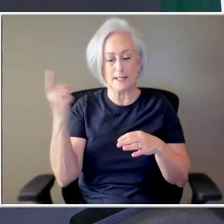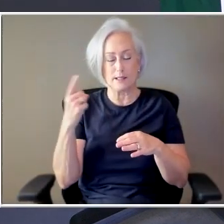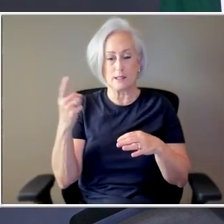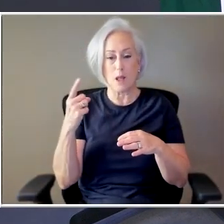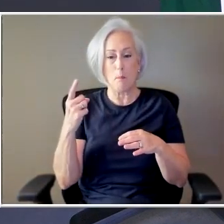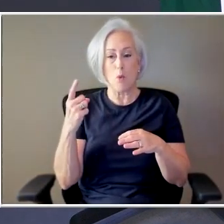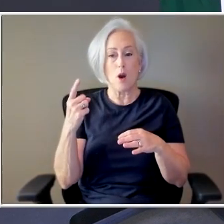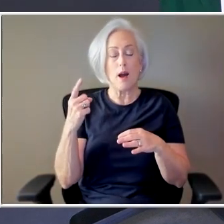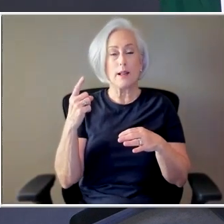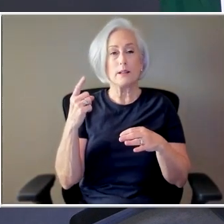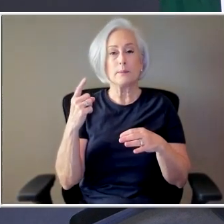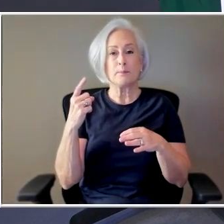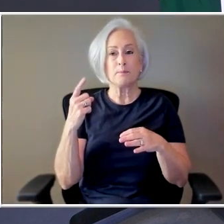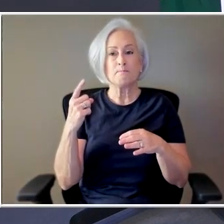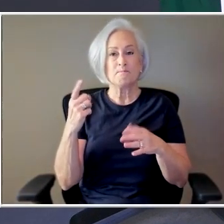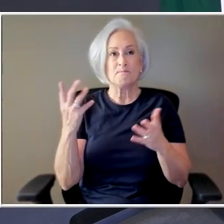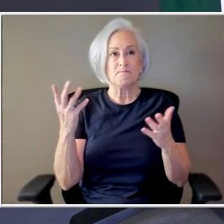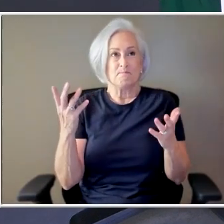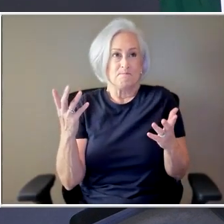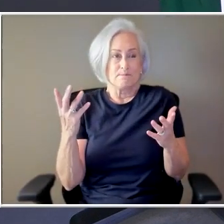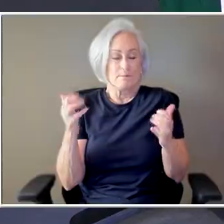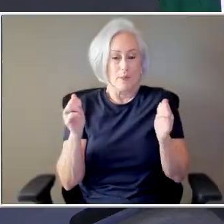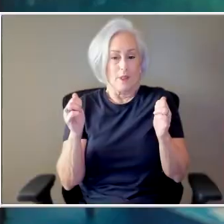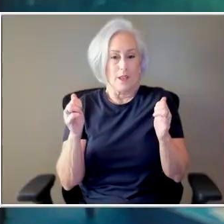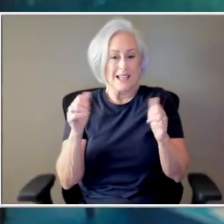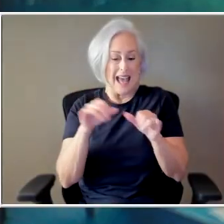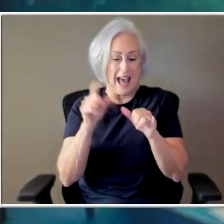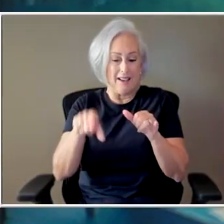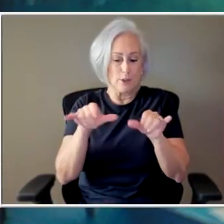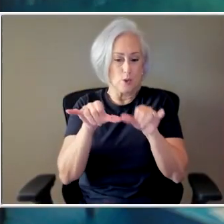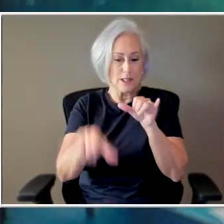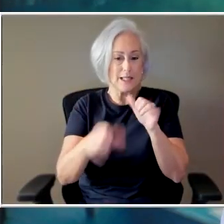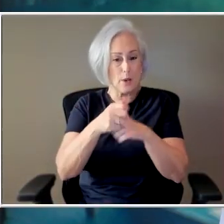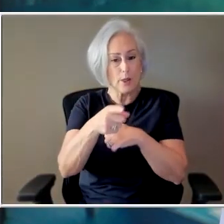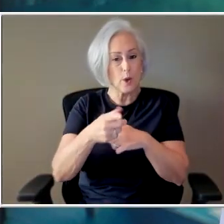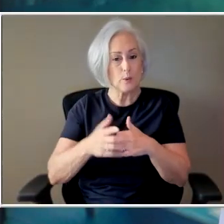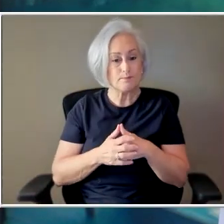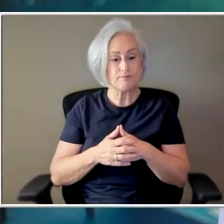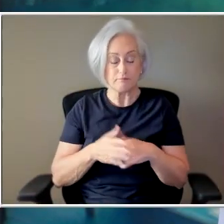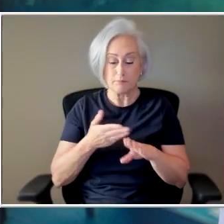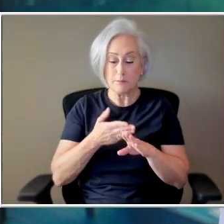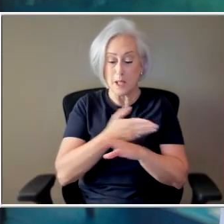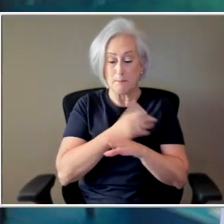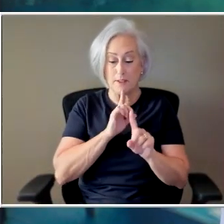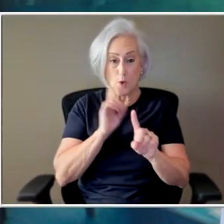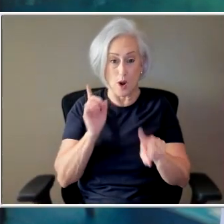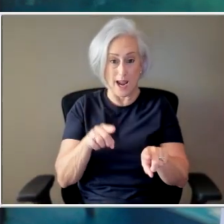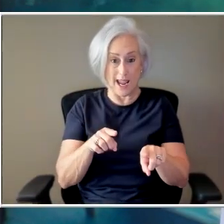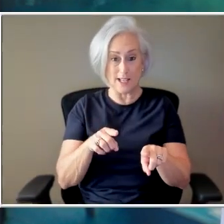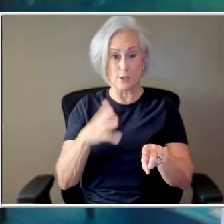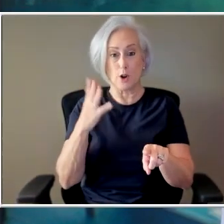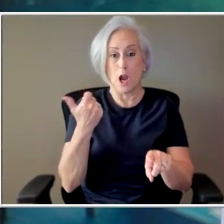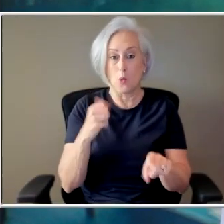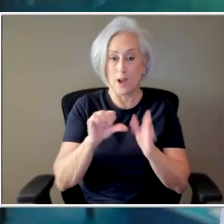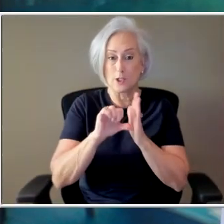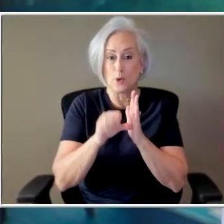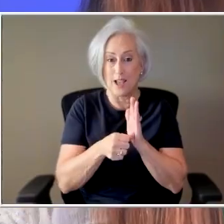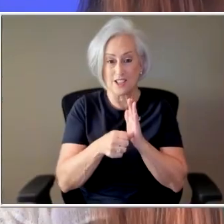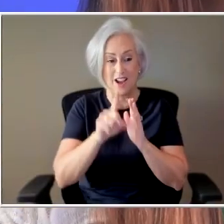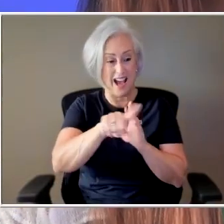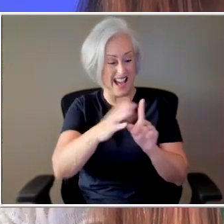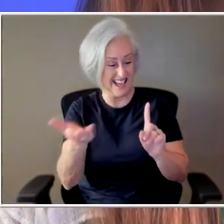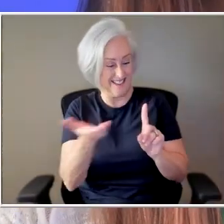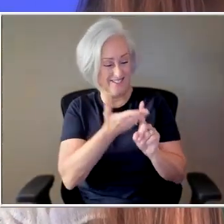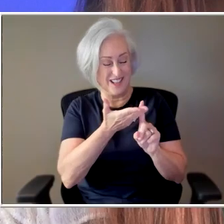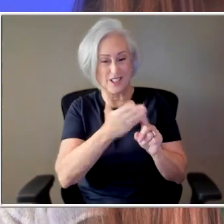days with you all? Before I answer that, I'm going to point out that I talked her into becoming a nurse.